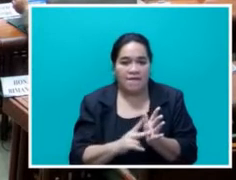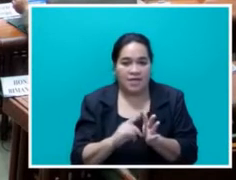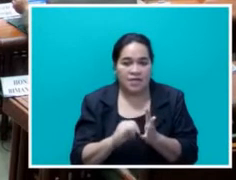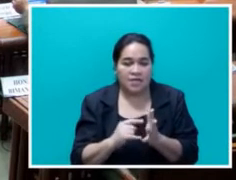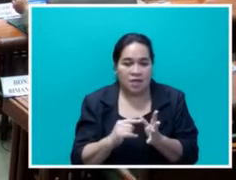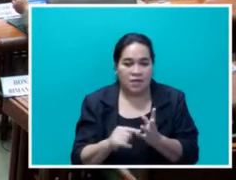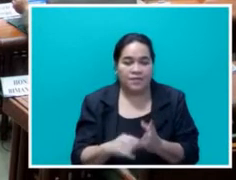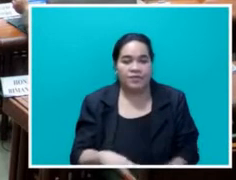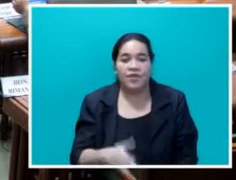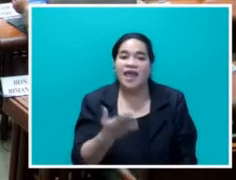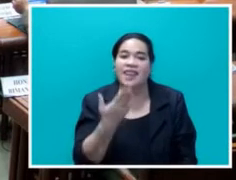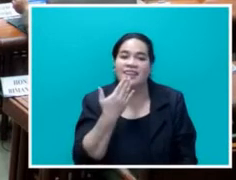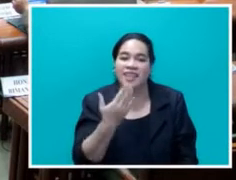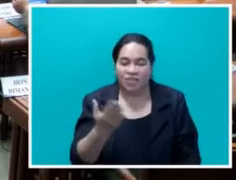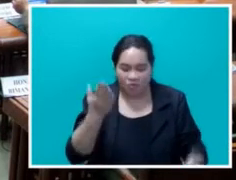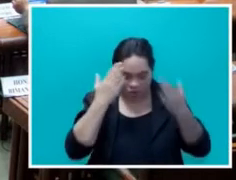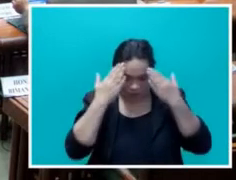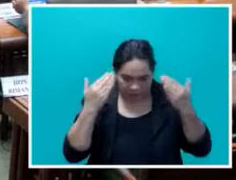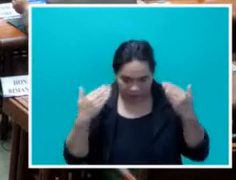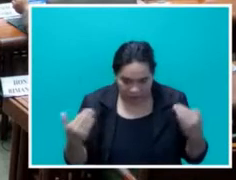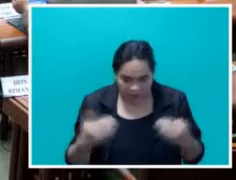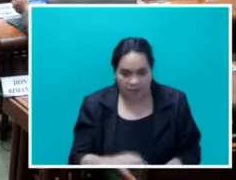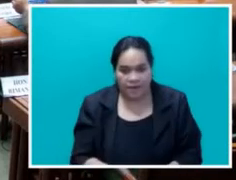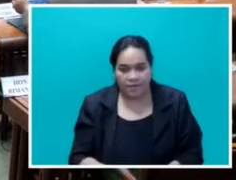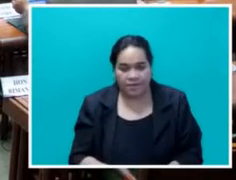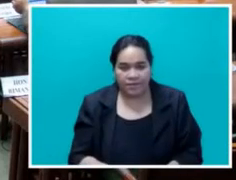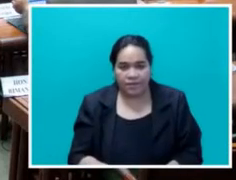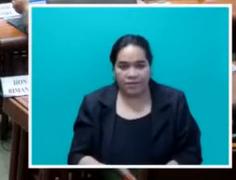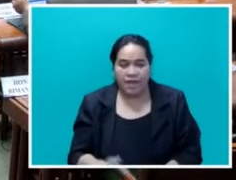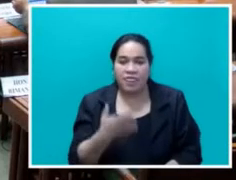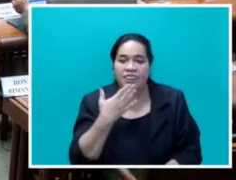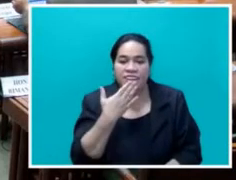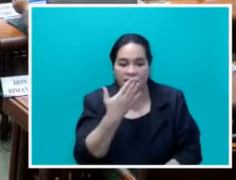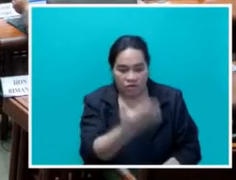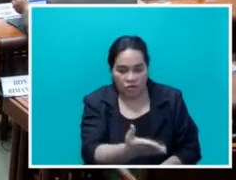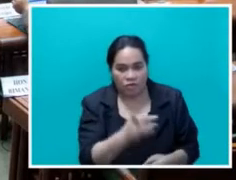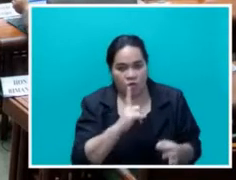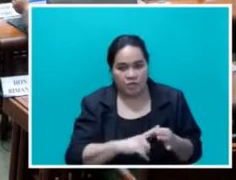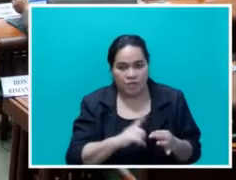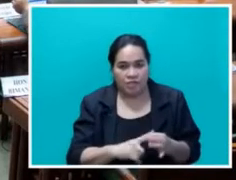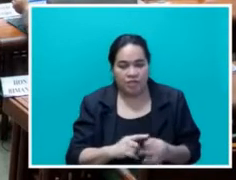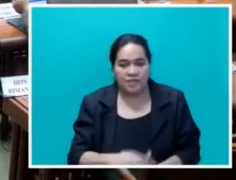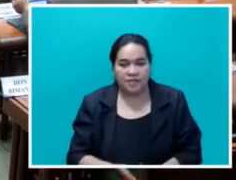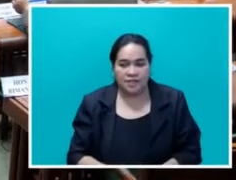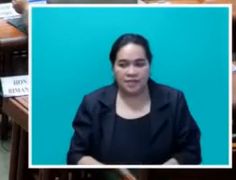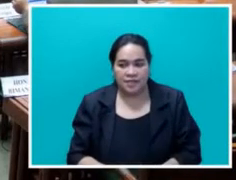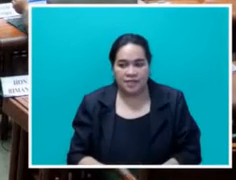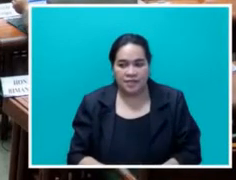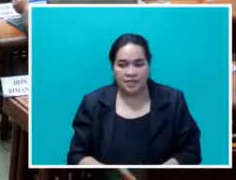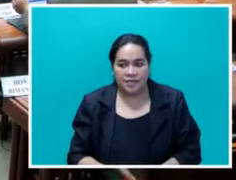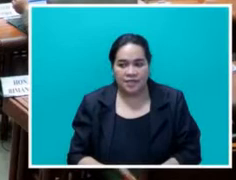Thank you, Honourable Speaker, and I thank the Honourable Tanya Waqanika for the question. Honourable Speaker,